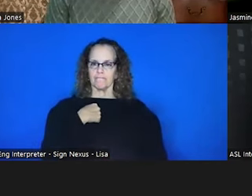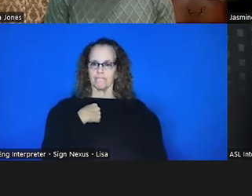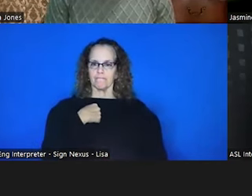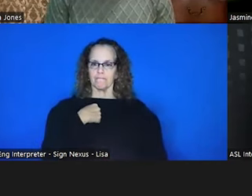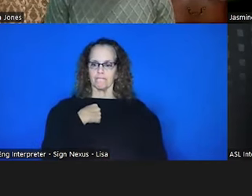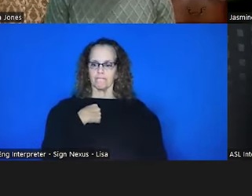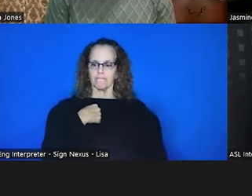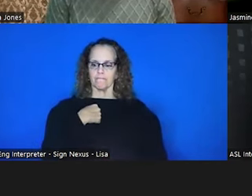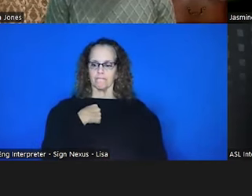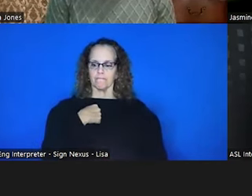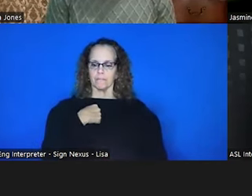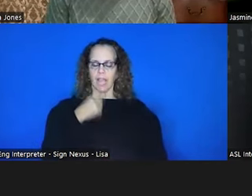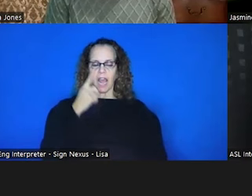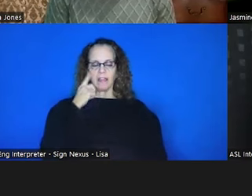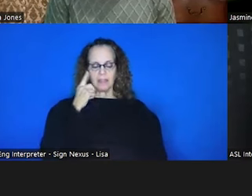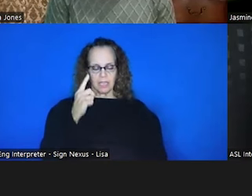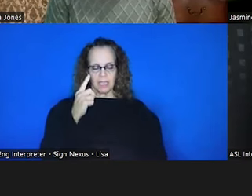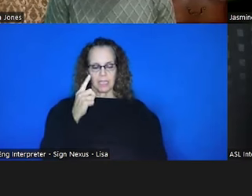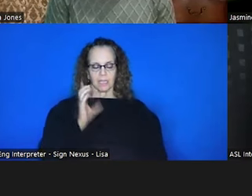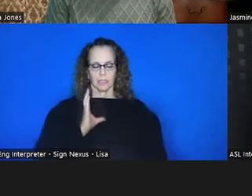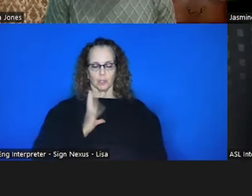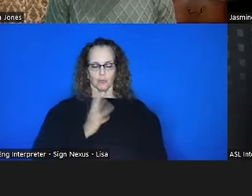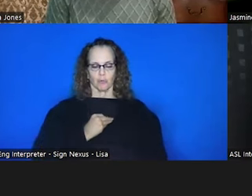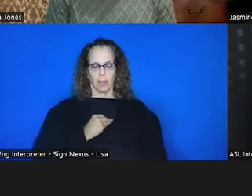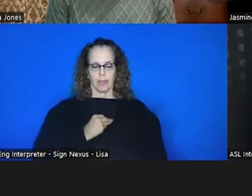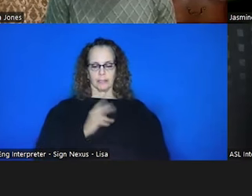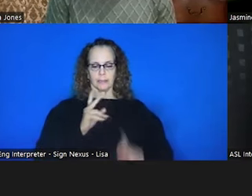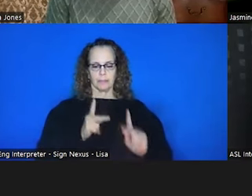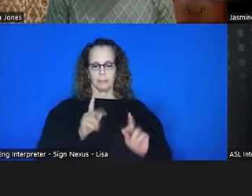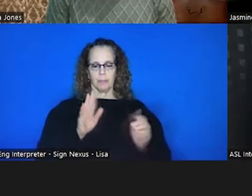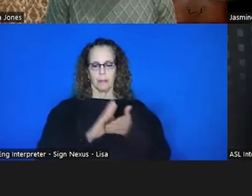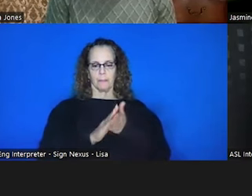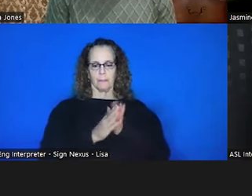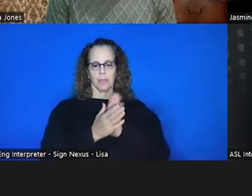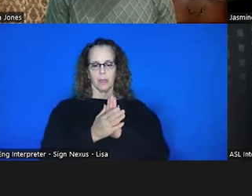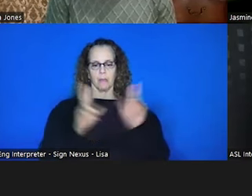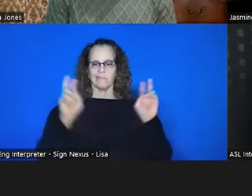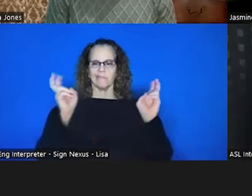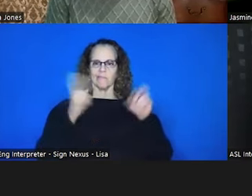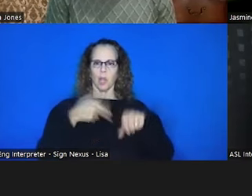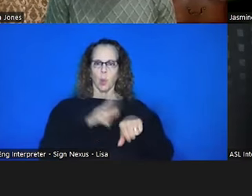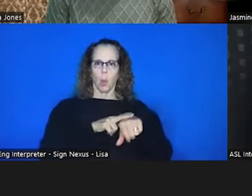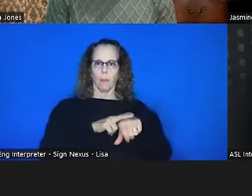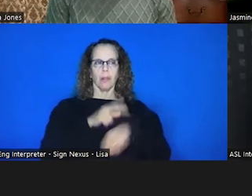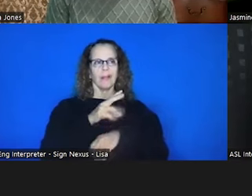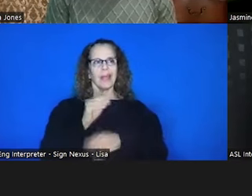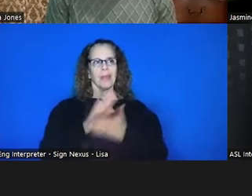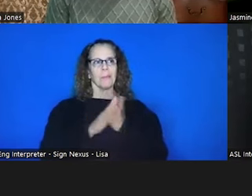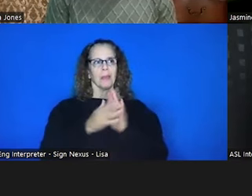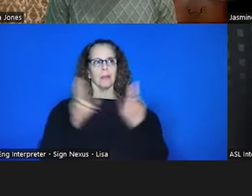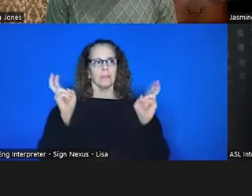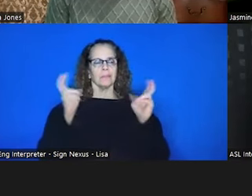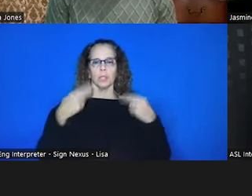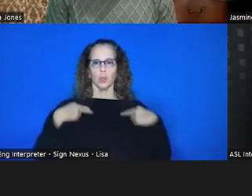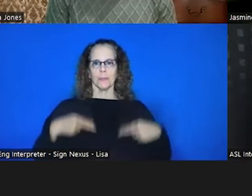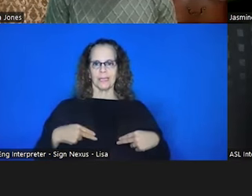normalize and humanize trans individuals, that I think part of the disaffirmation is the dehumanization